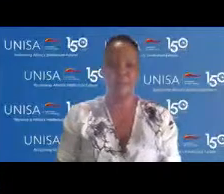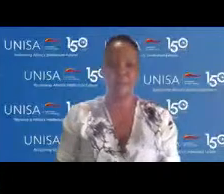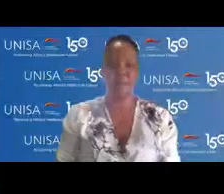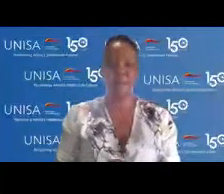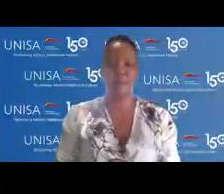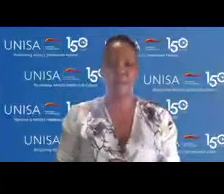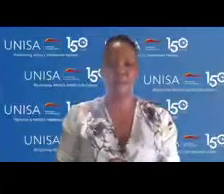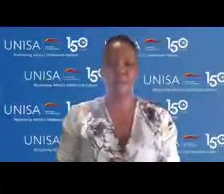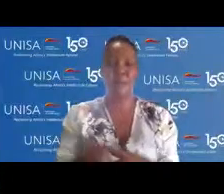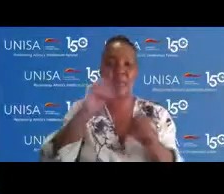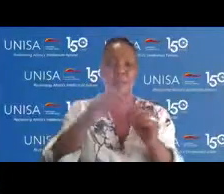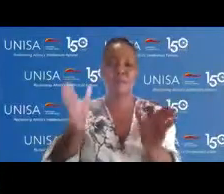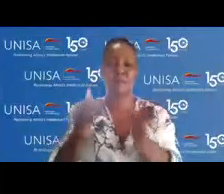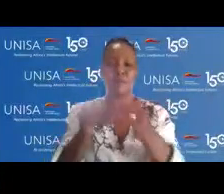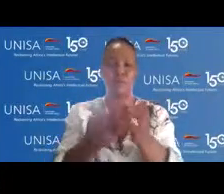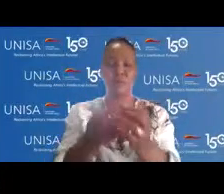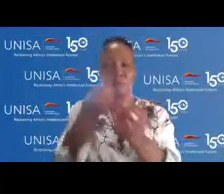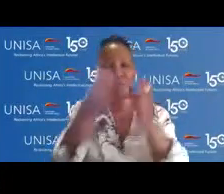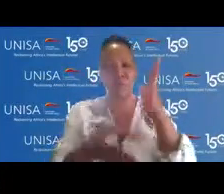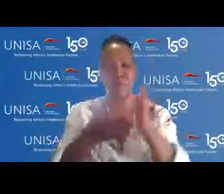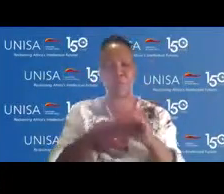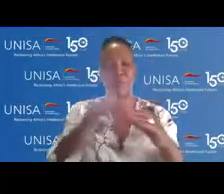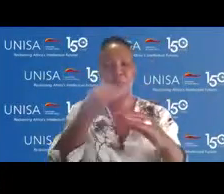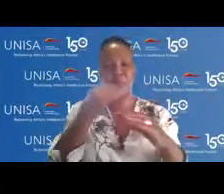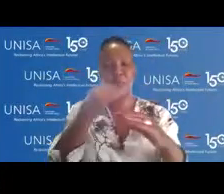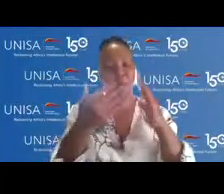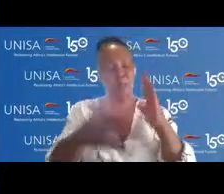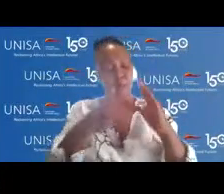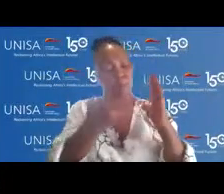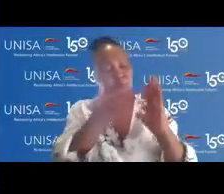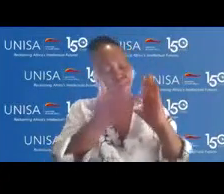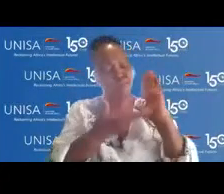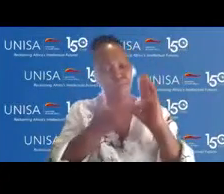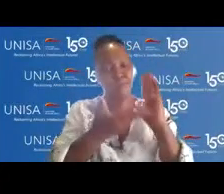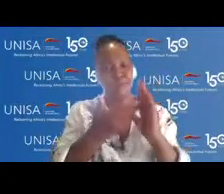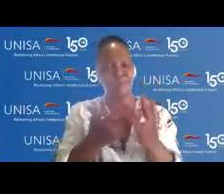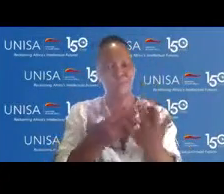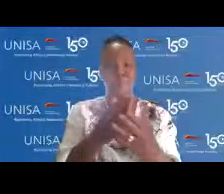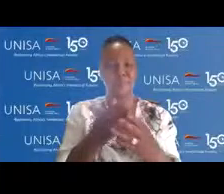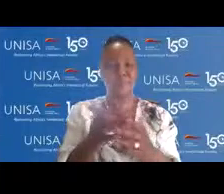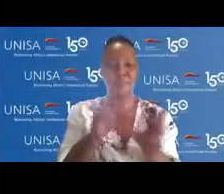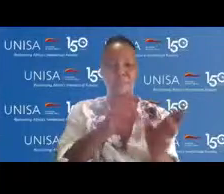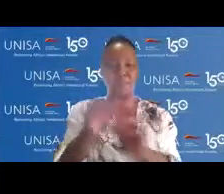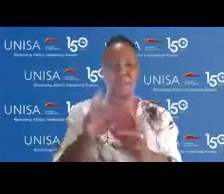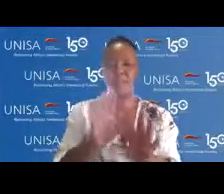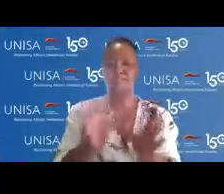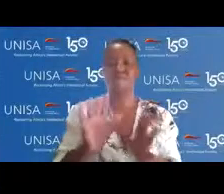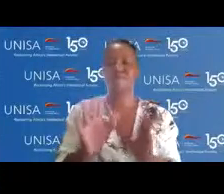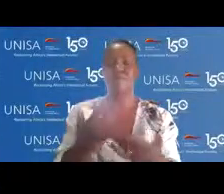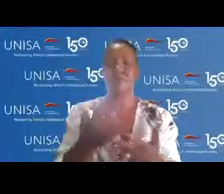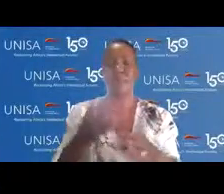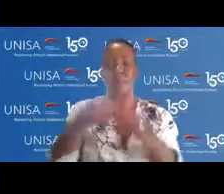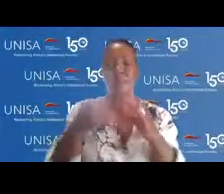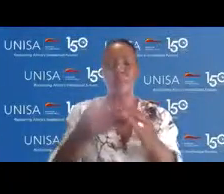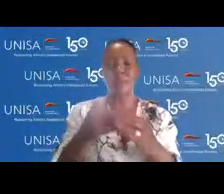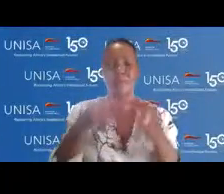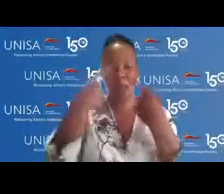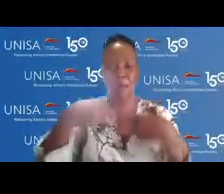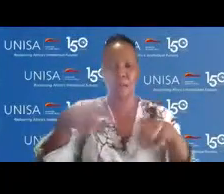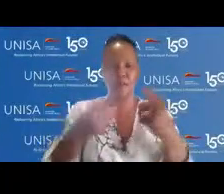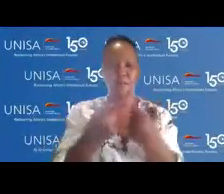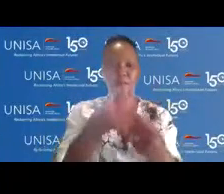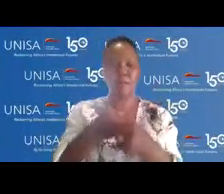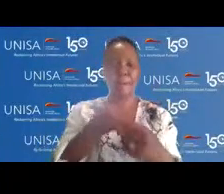probably emails waiting for me. Okay, no, these are not really emails, but they are actually announcements from my module that I'm